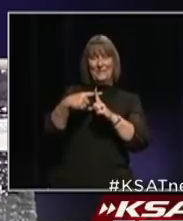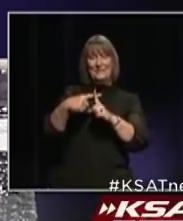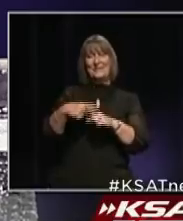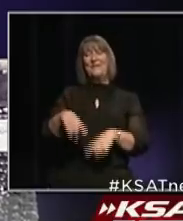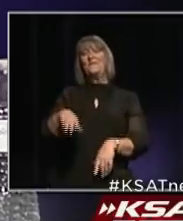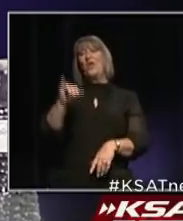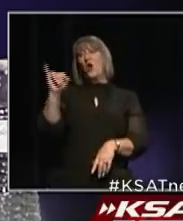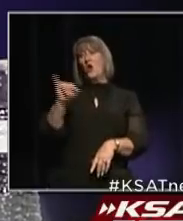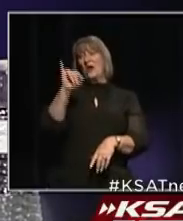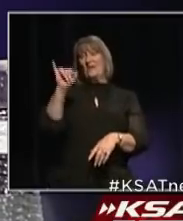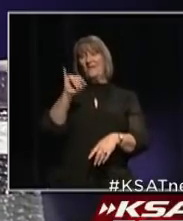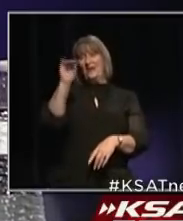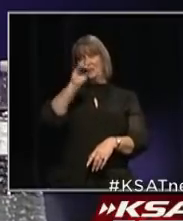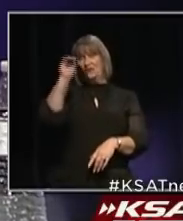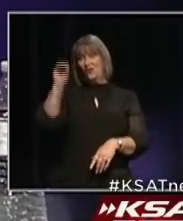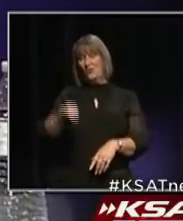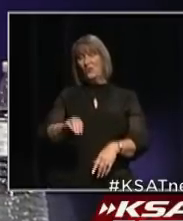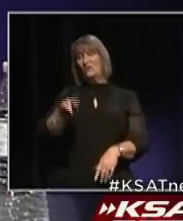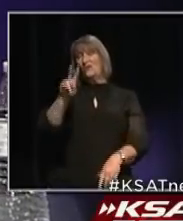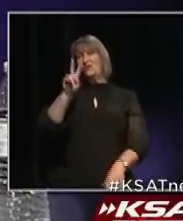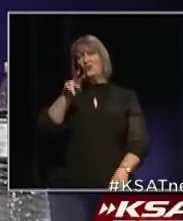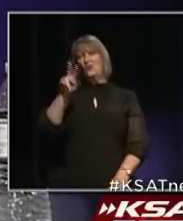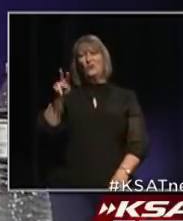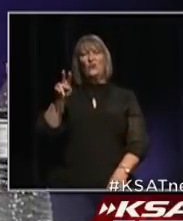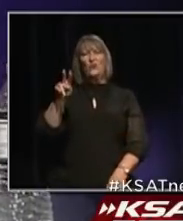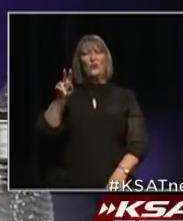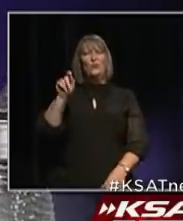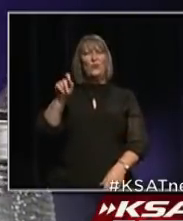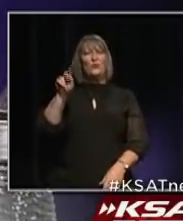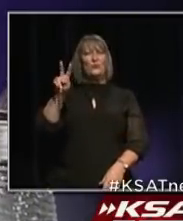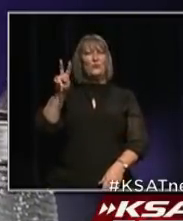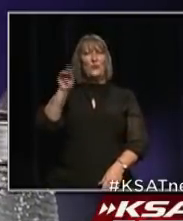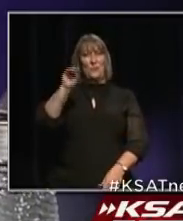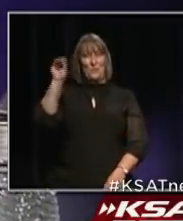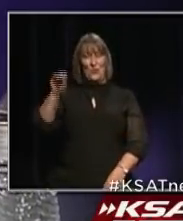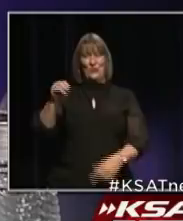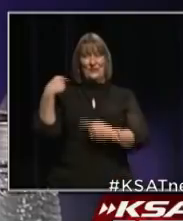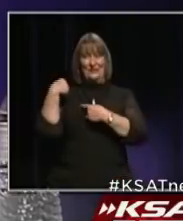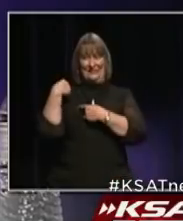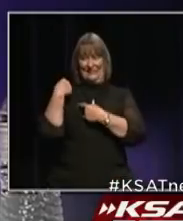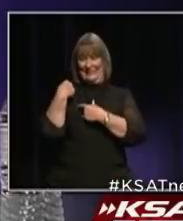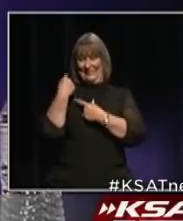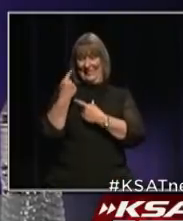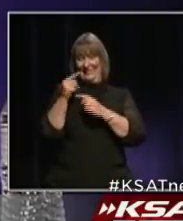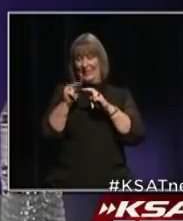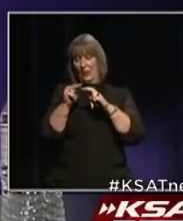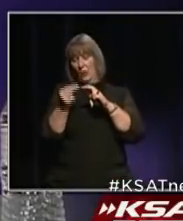rate of 23.2% since this surge has begun again. It went down to